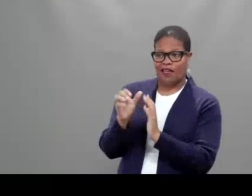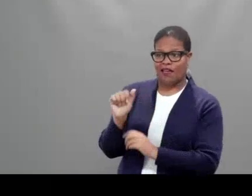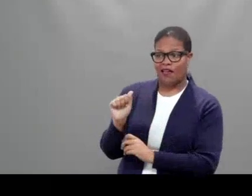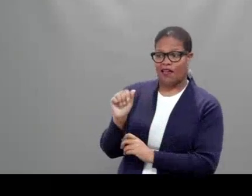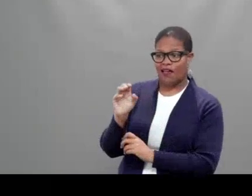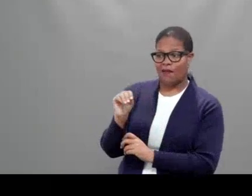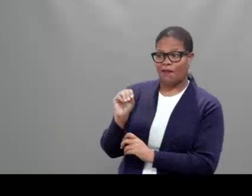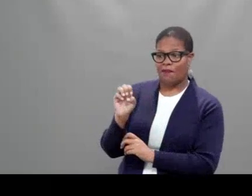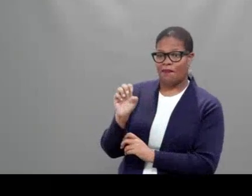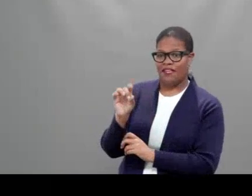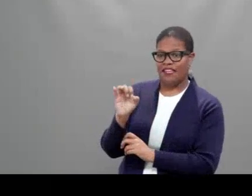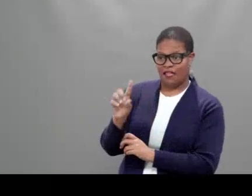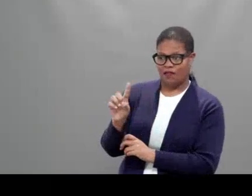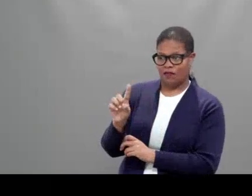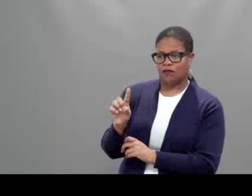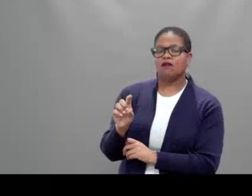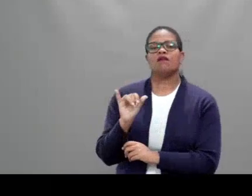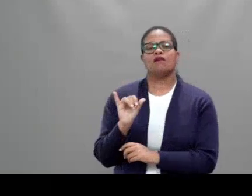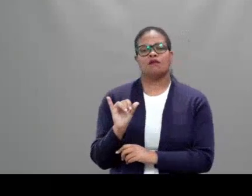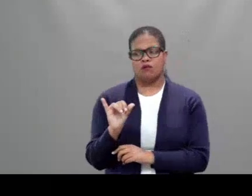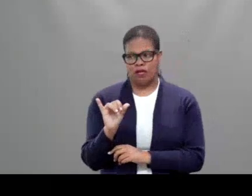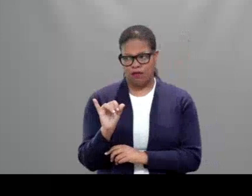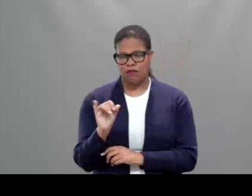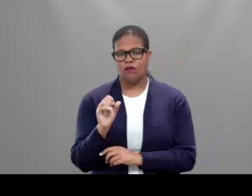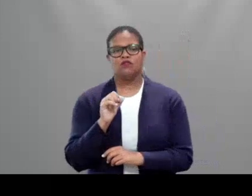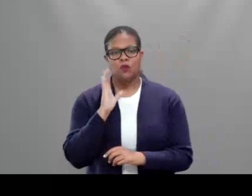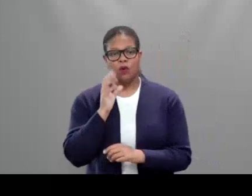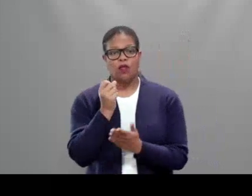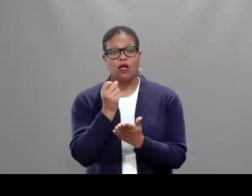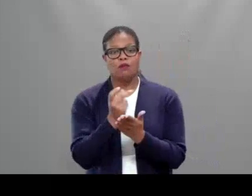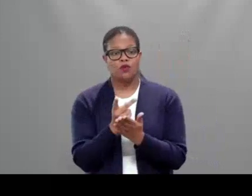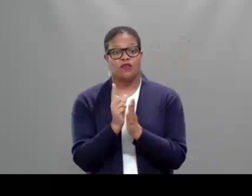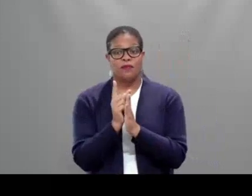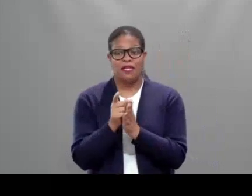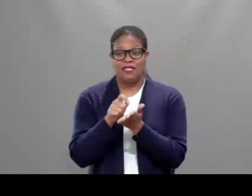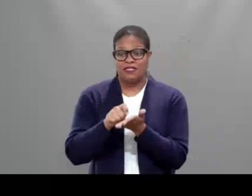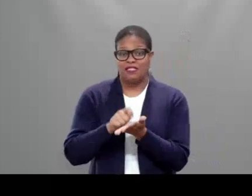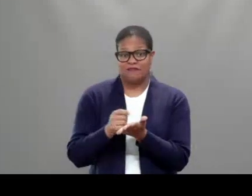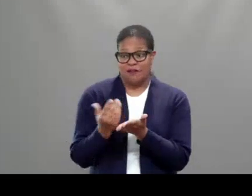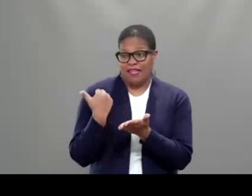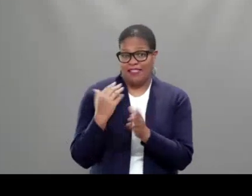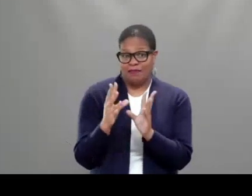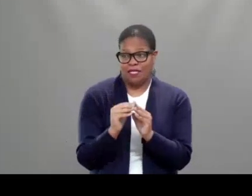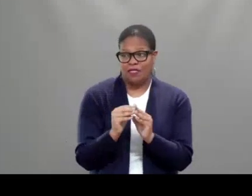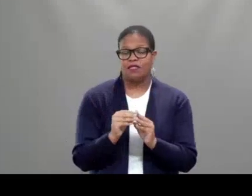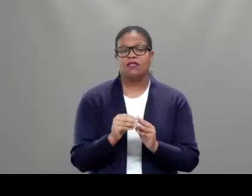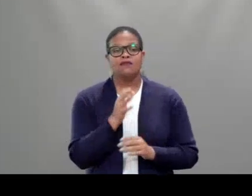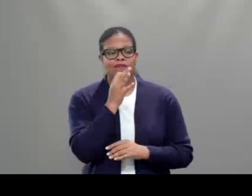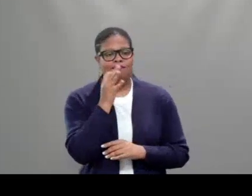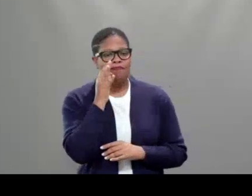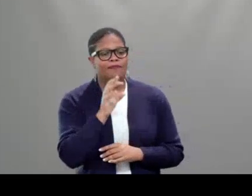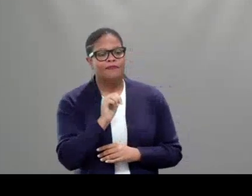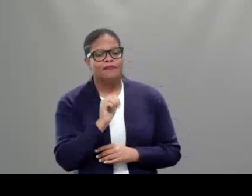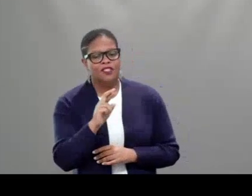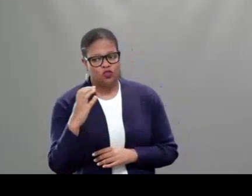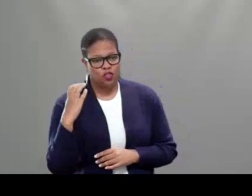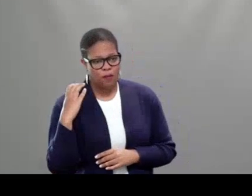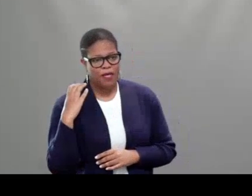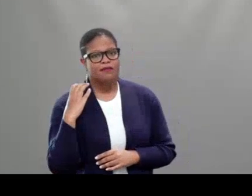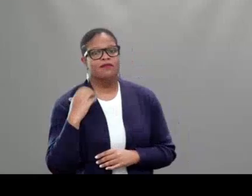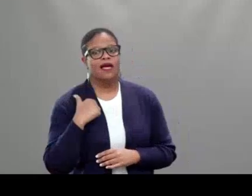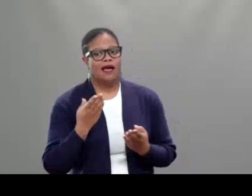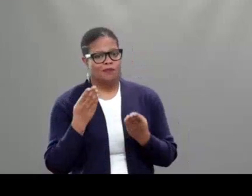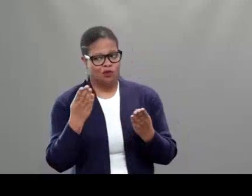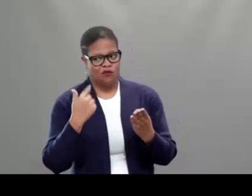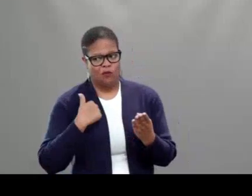Okay, based on. okay. So we're looking for approval of the minutes? Just want to be sure. Mr. Chairman, Yeah. I move